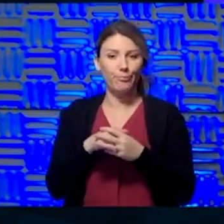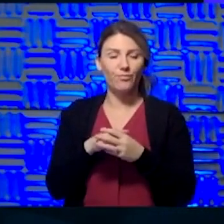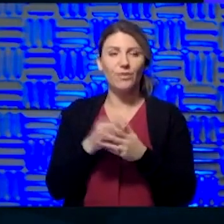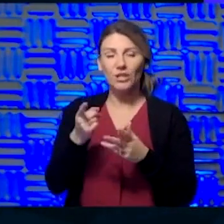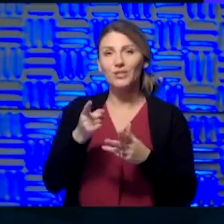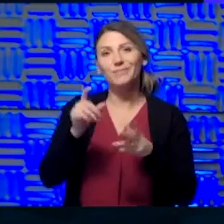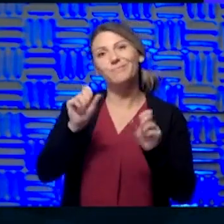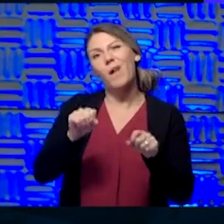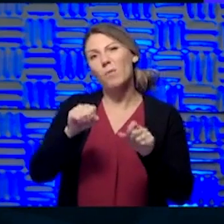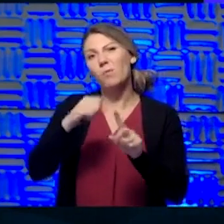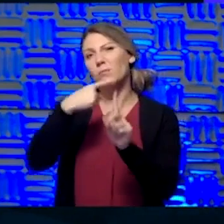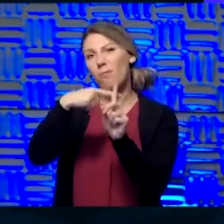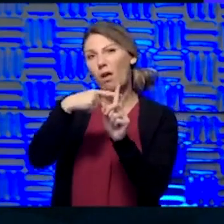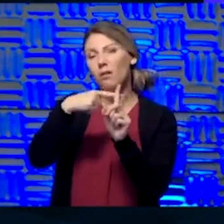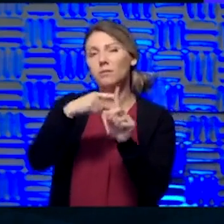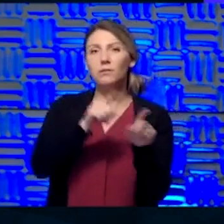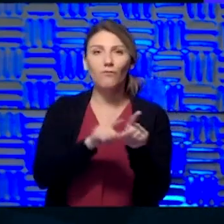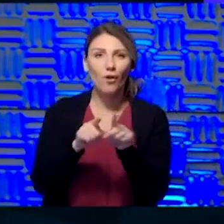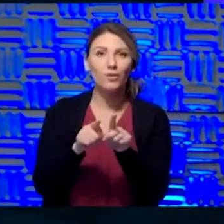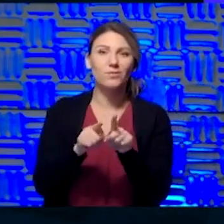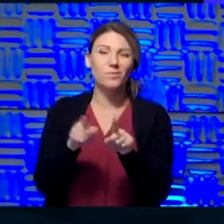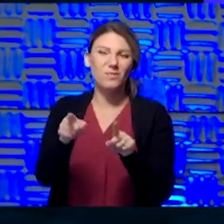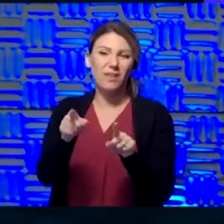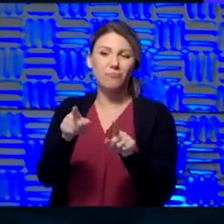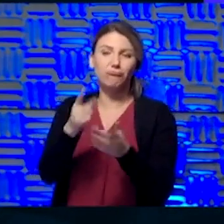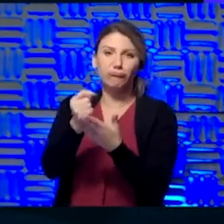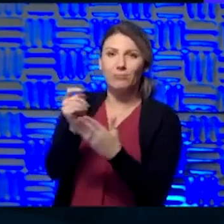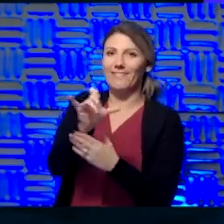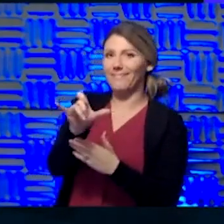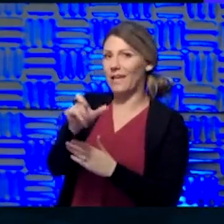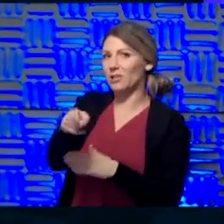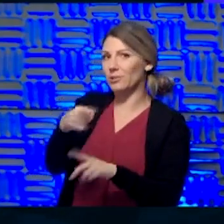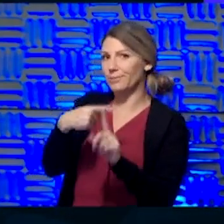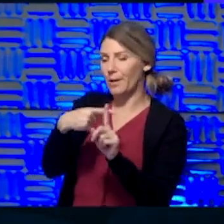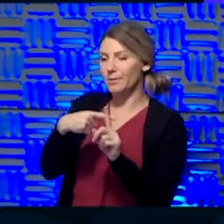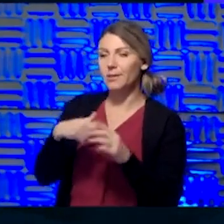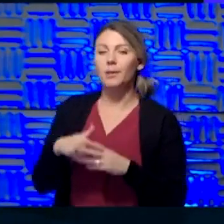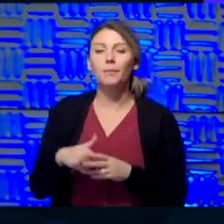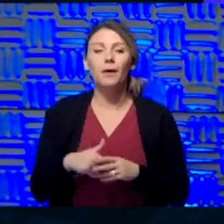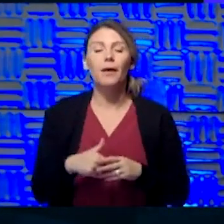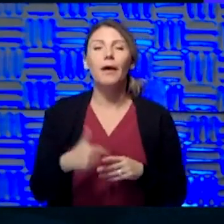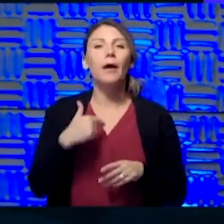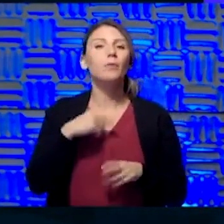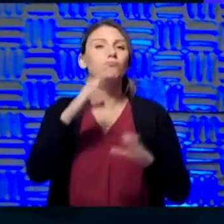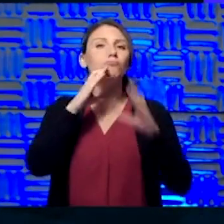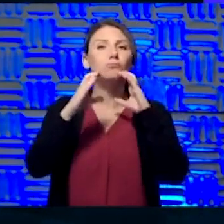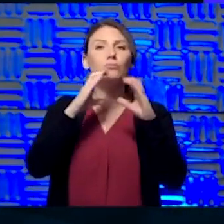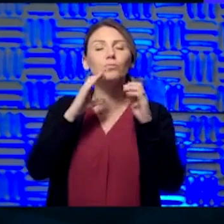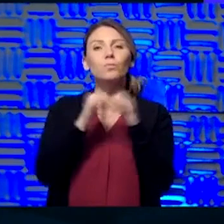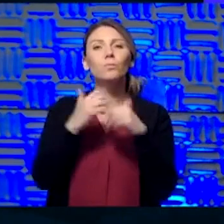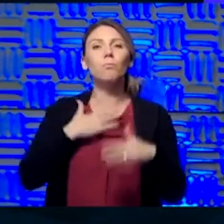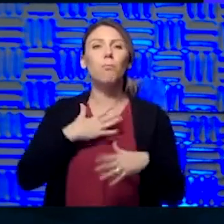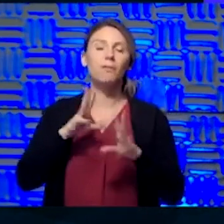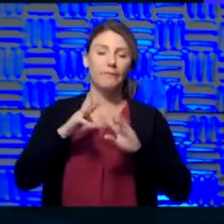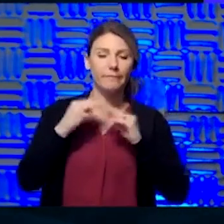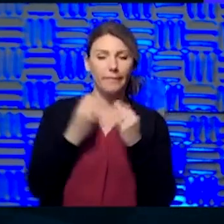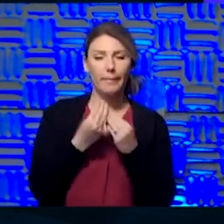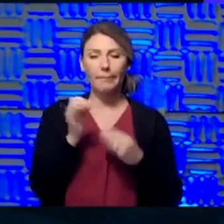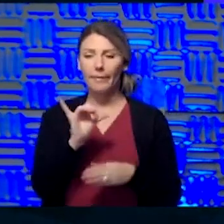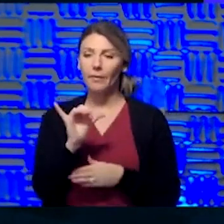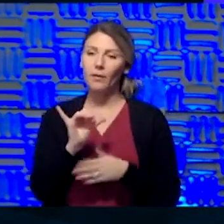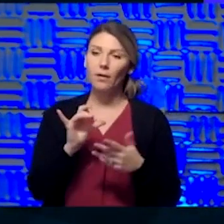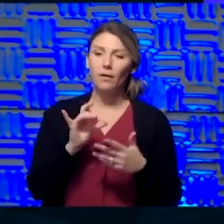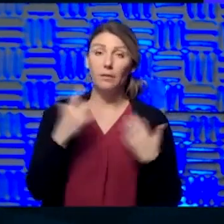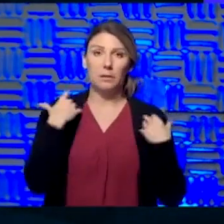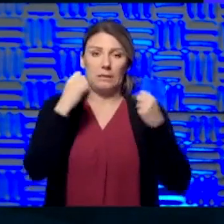probably positive, so treat her as she's positive. And so I would kind of communicate with my family, like, the things that the